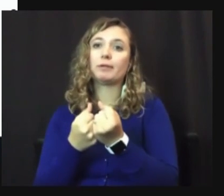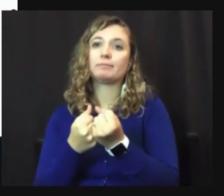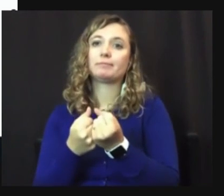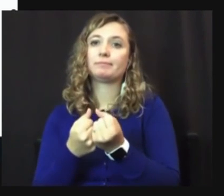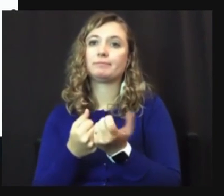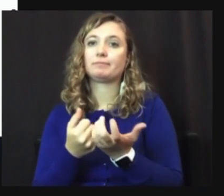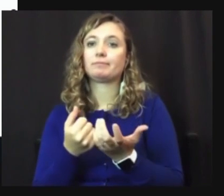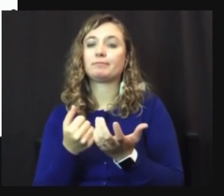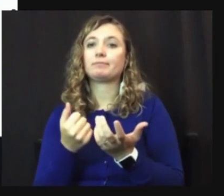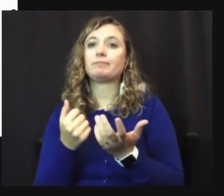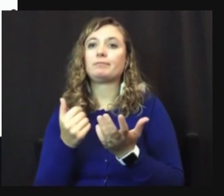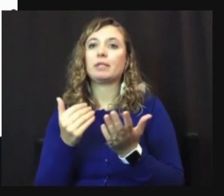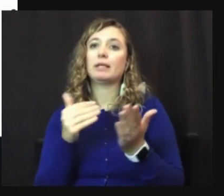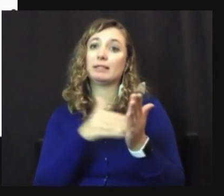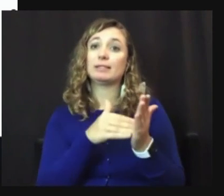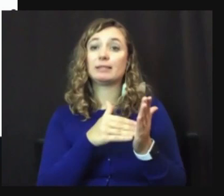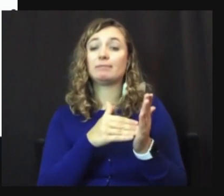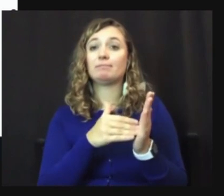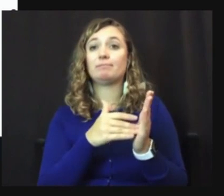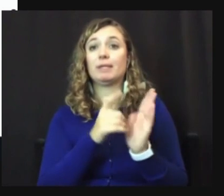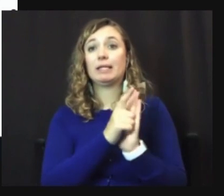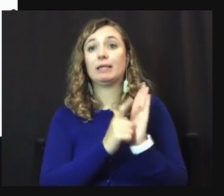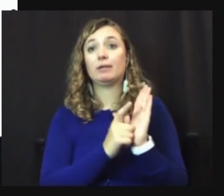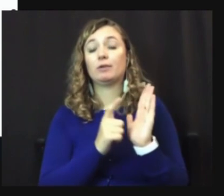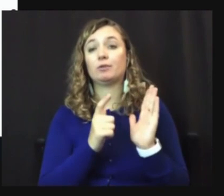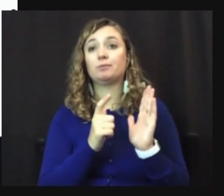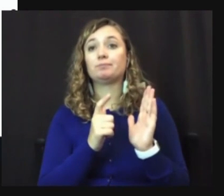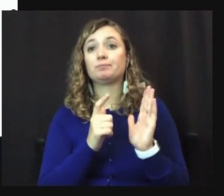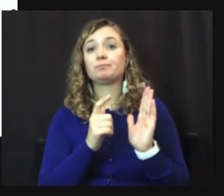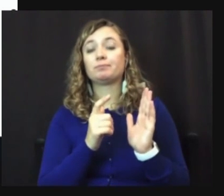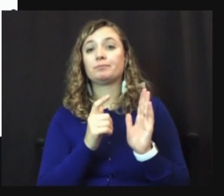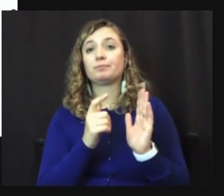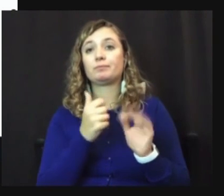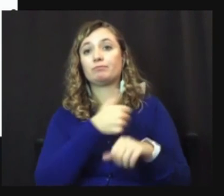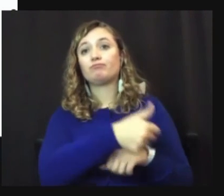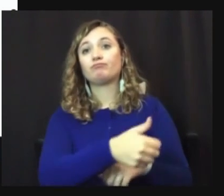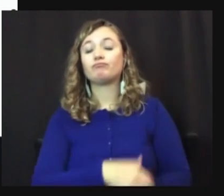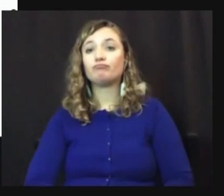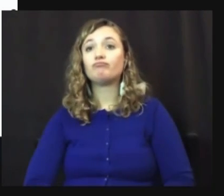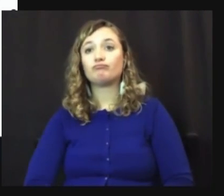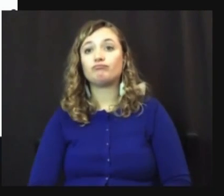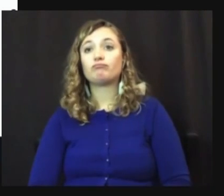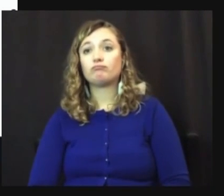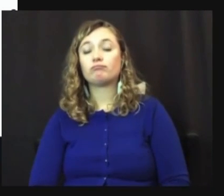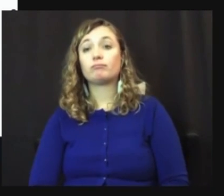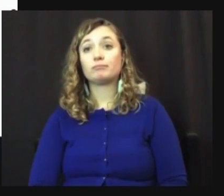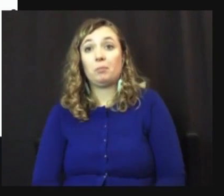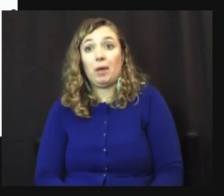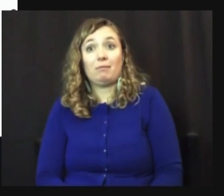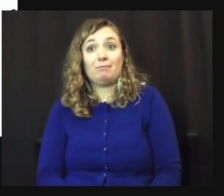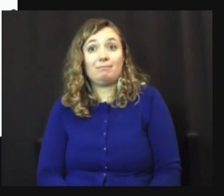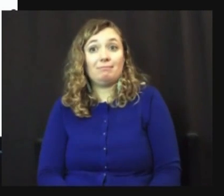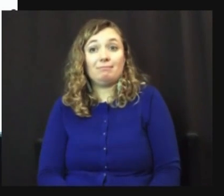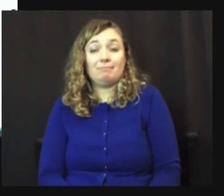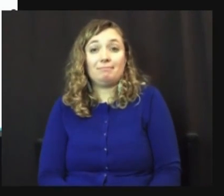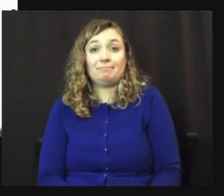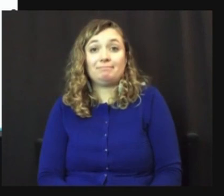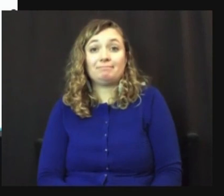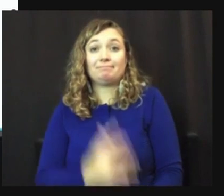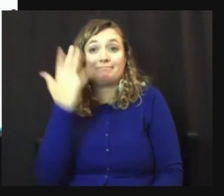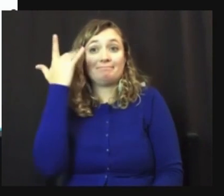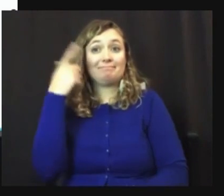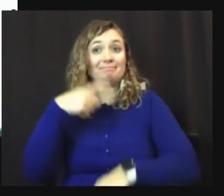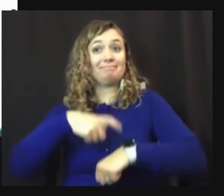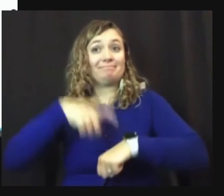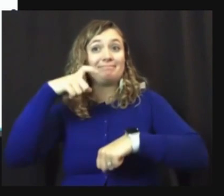getting legal action taken. Yeah. Well, I think it's time. I